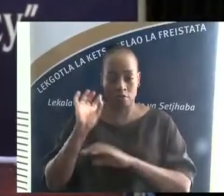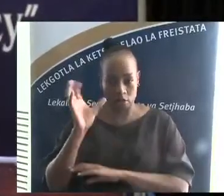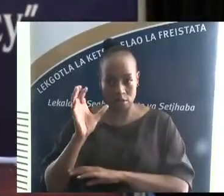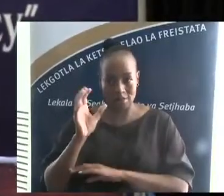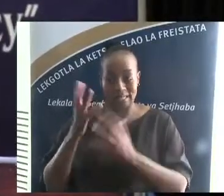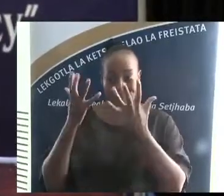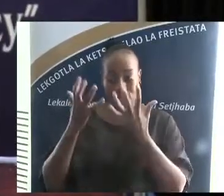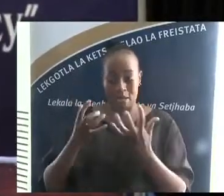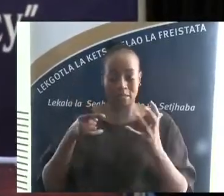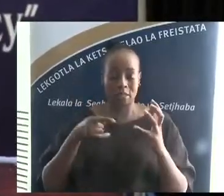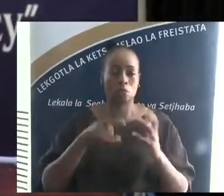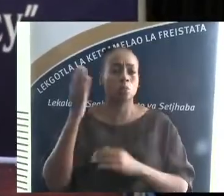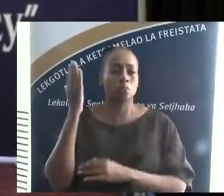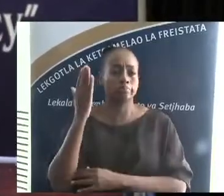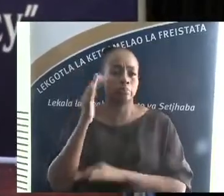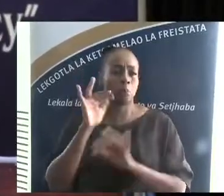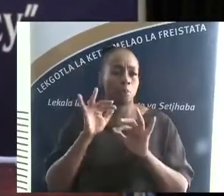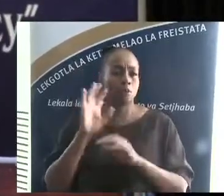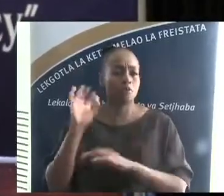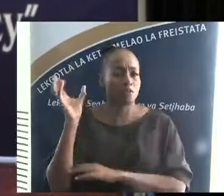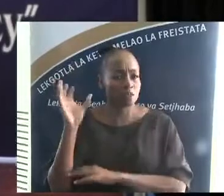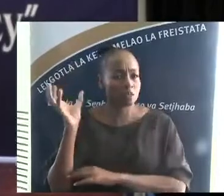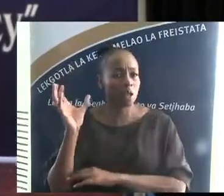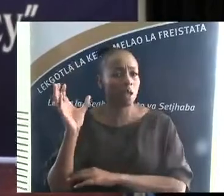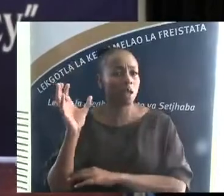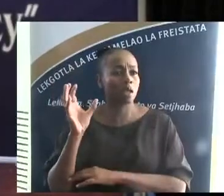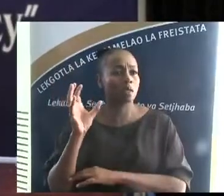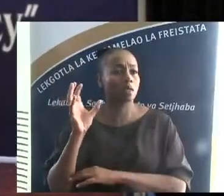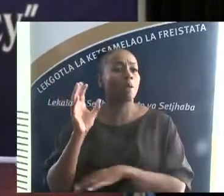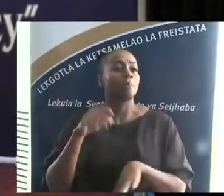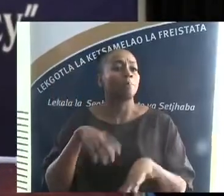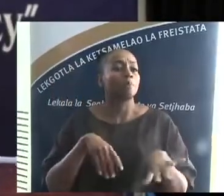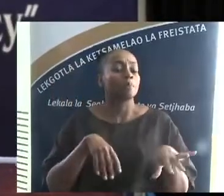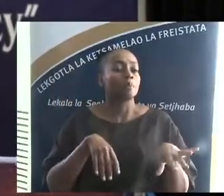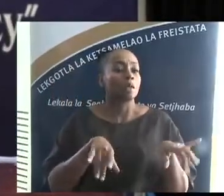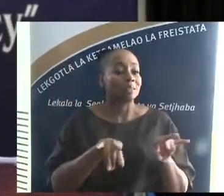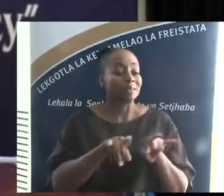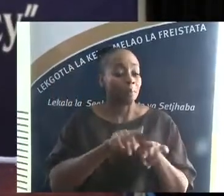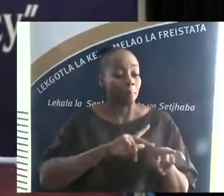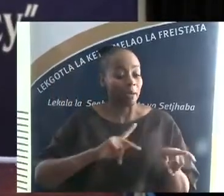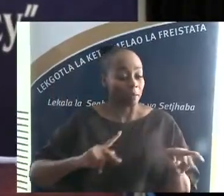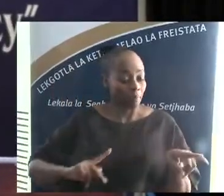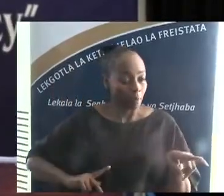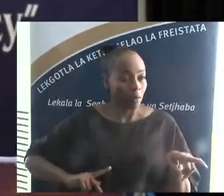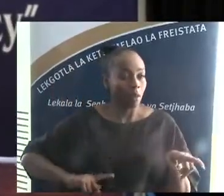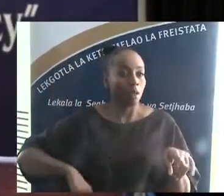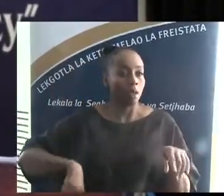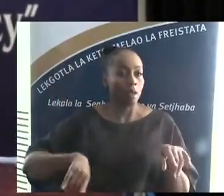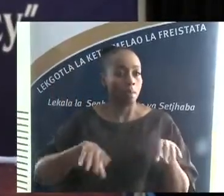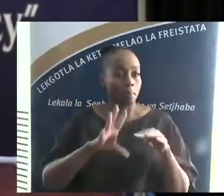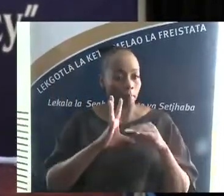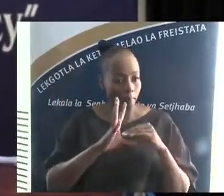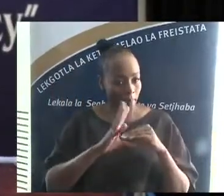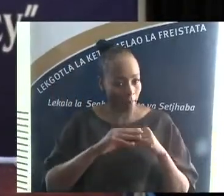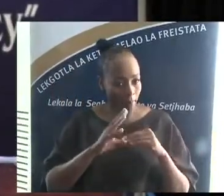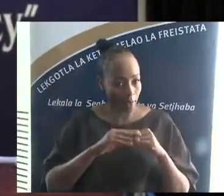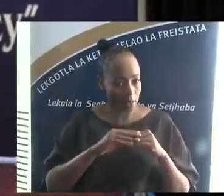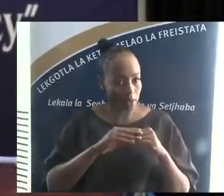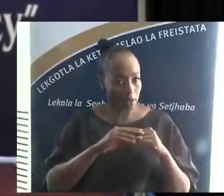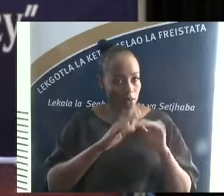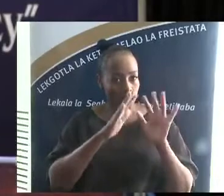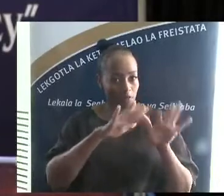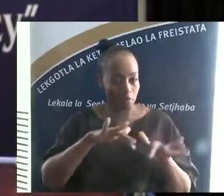Free Staters, on behalf of our Honourable Premier and on behalf of our executive and